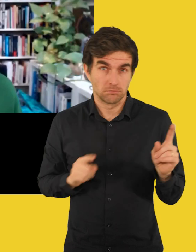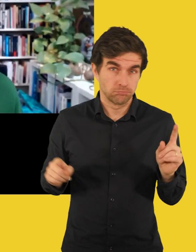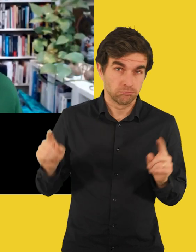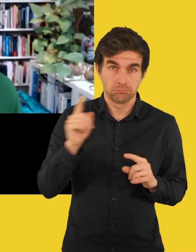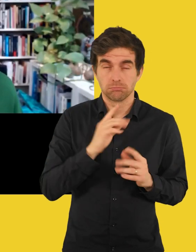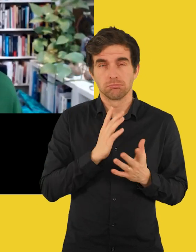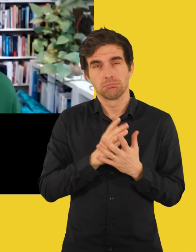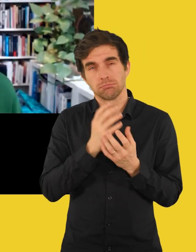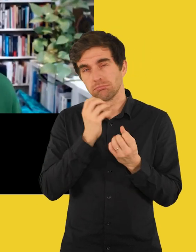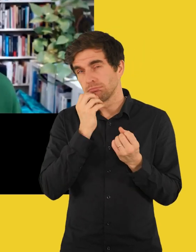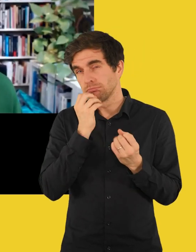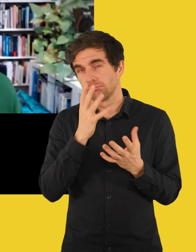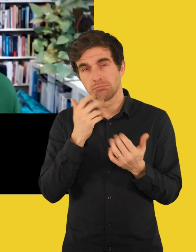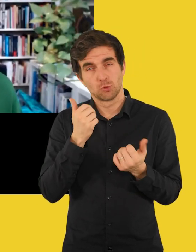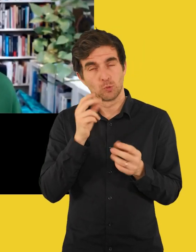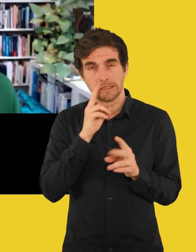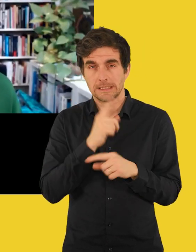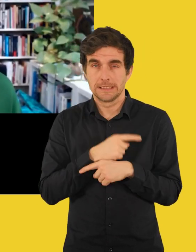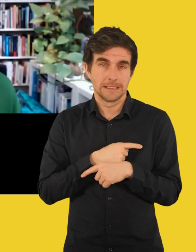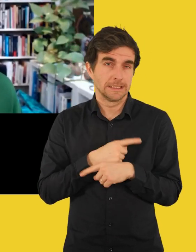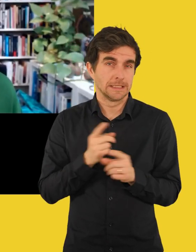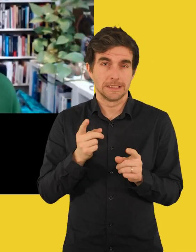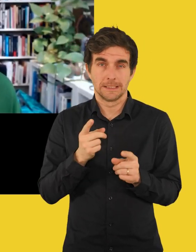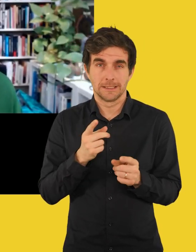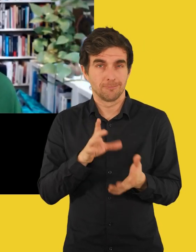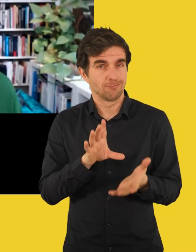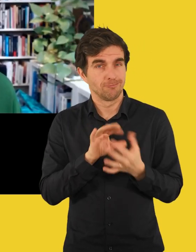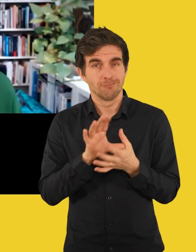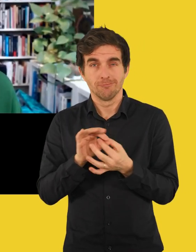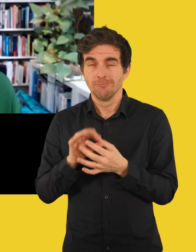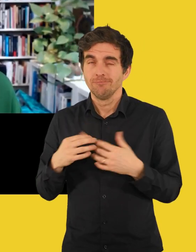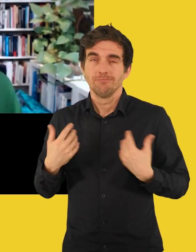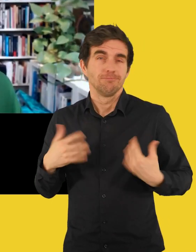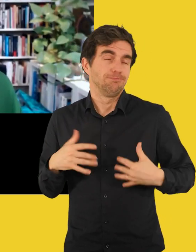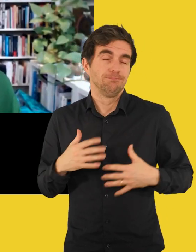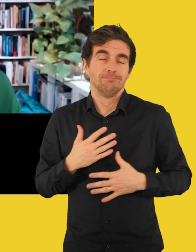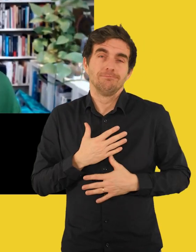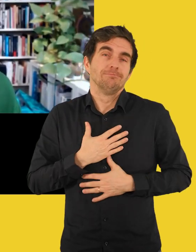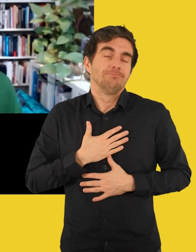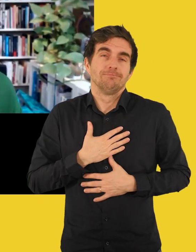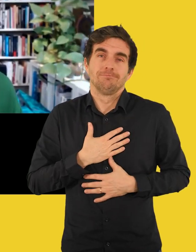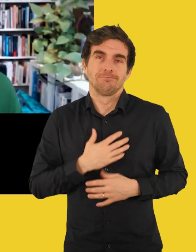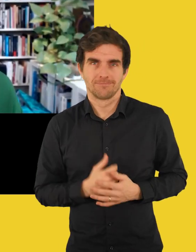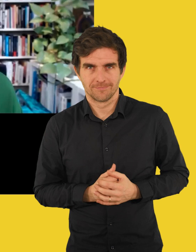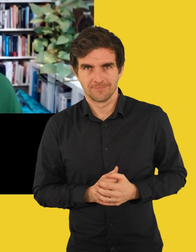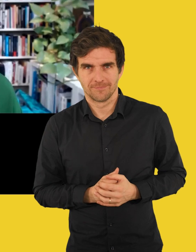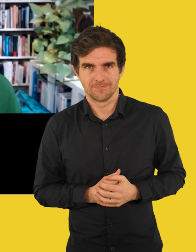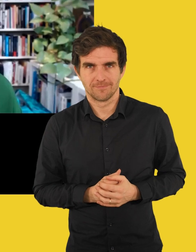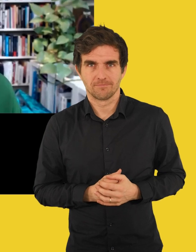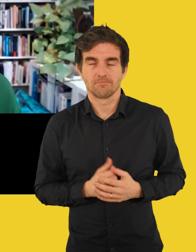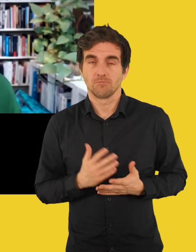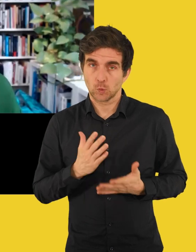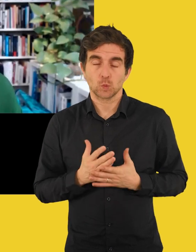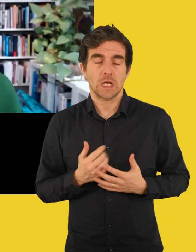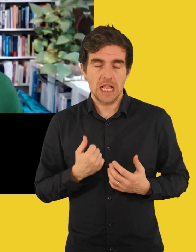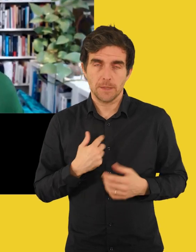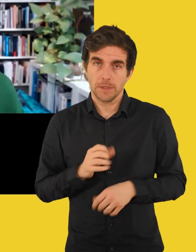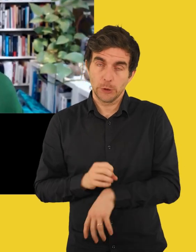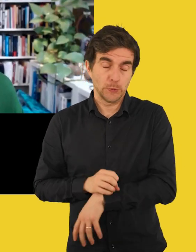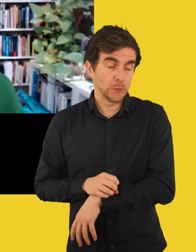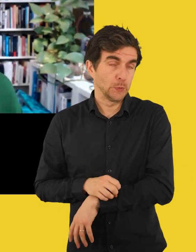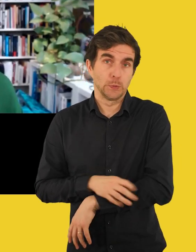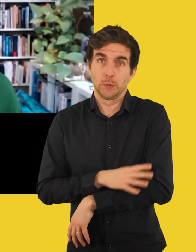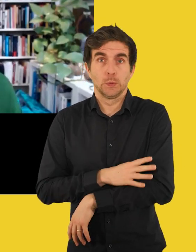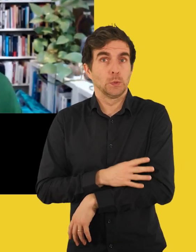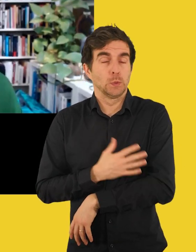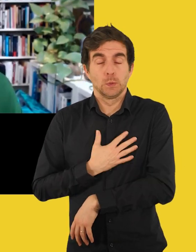and Melbourne, and just it's really good to be in this company right now. So